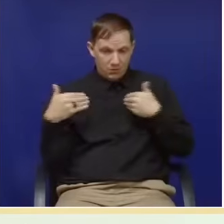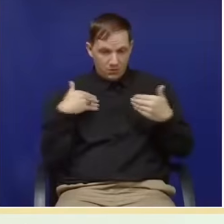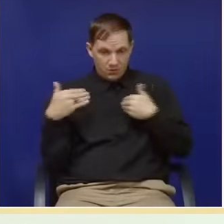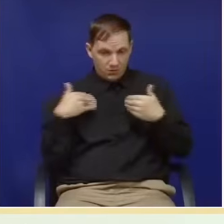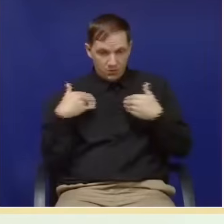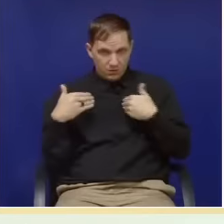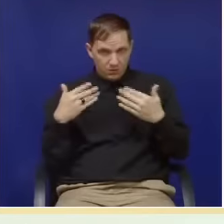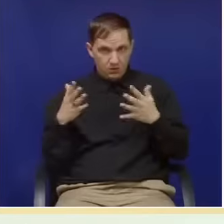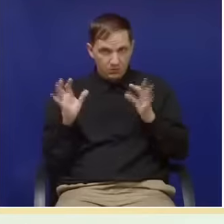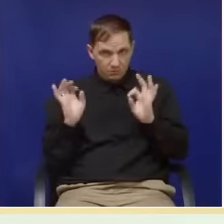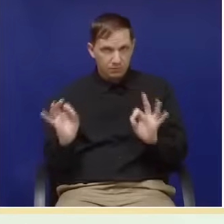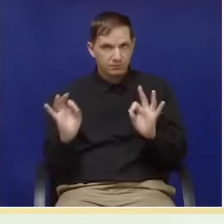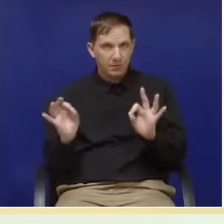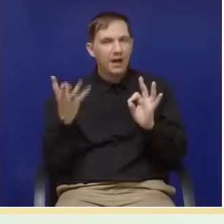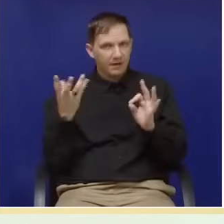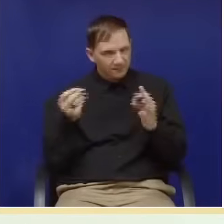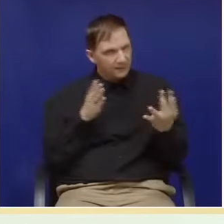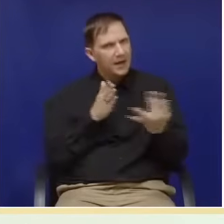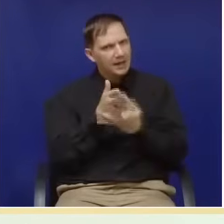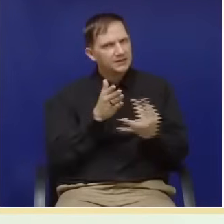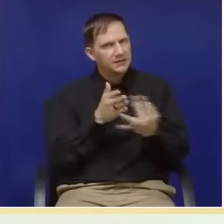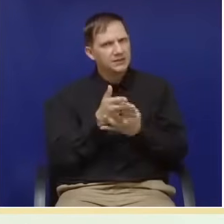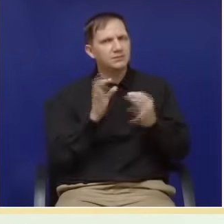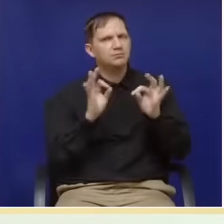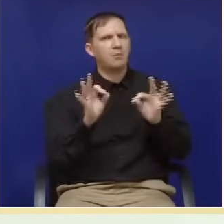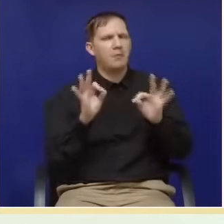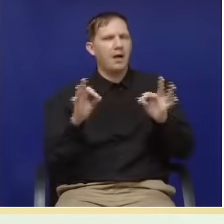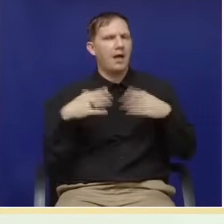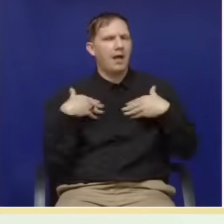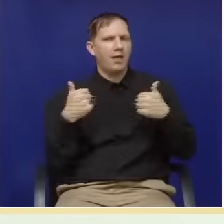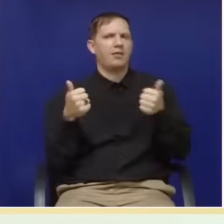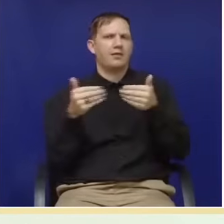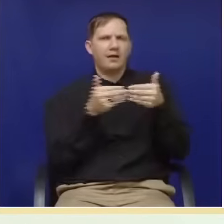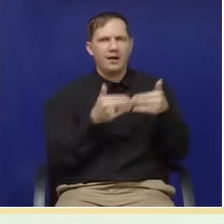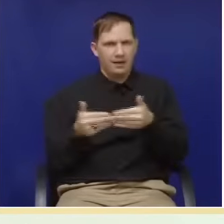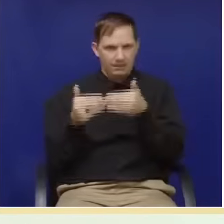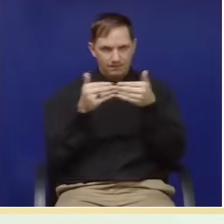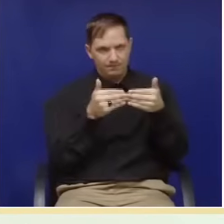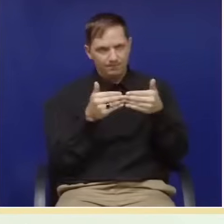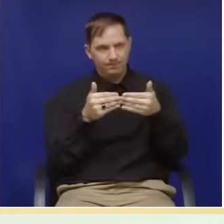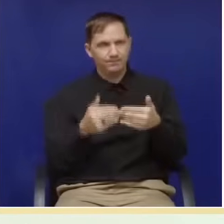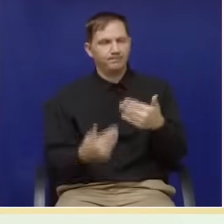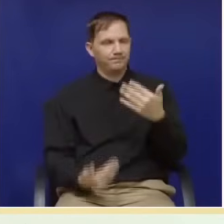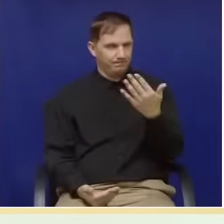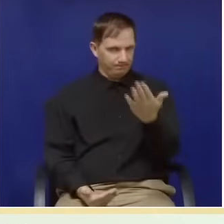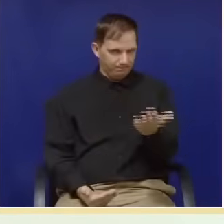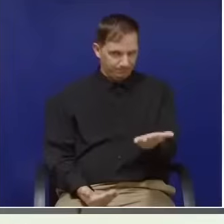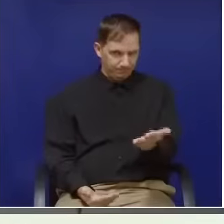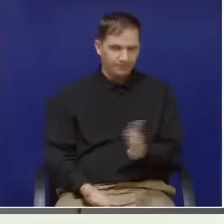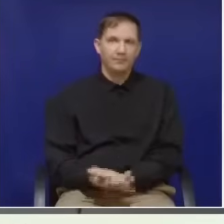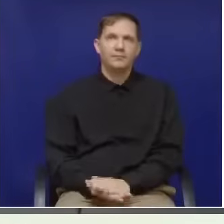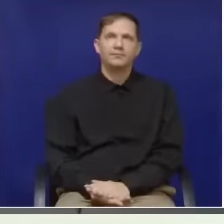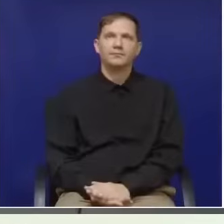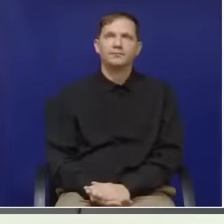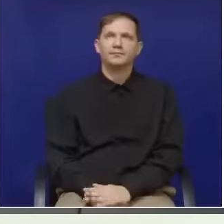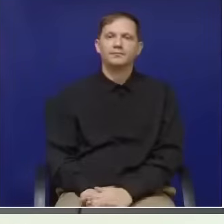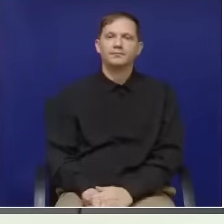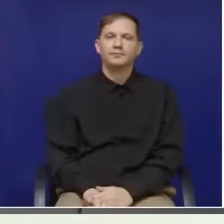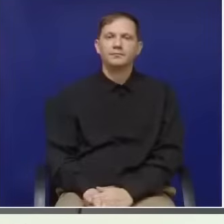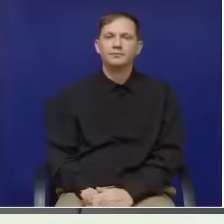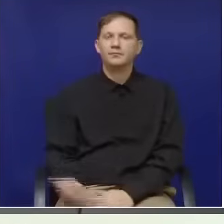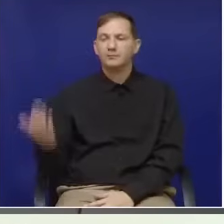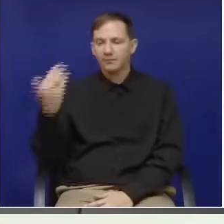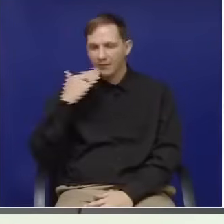justice have access to proper health care? The Honorable Minister. Thank you very much,